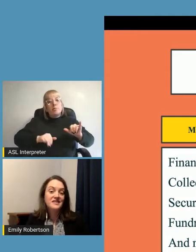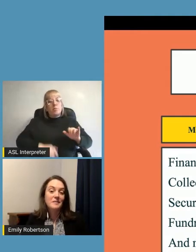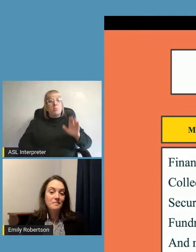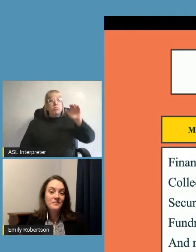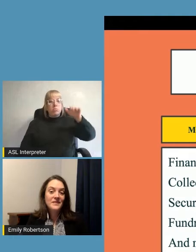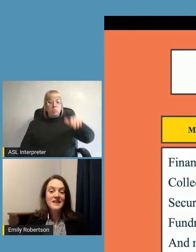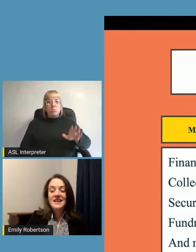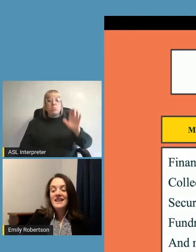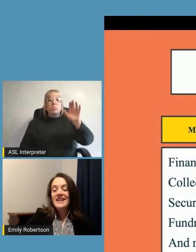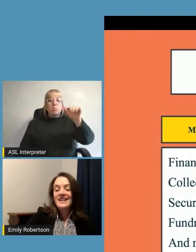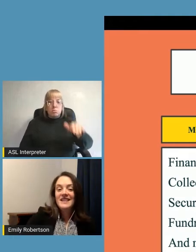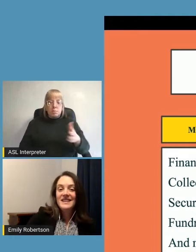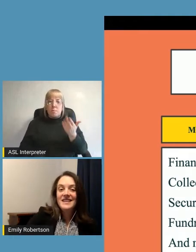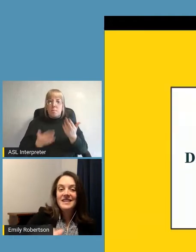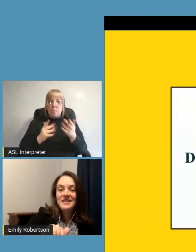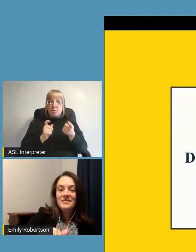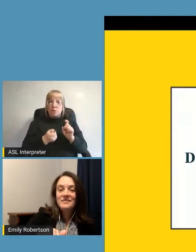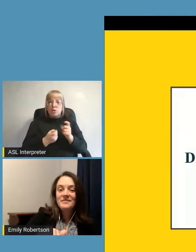the HVAC system.